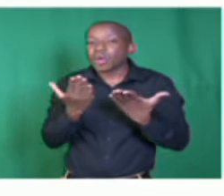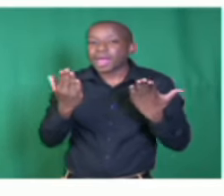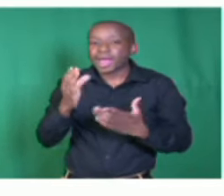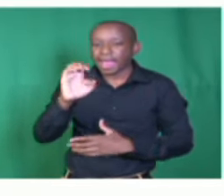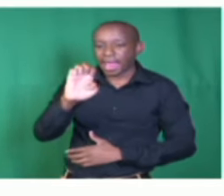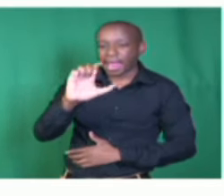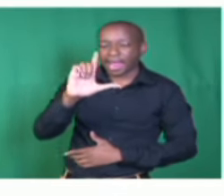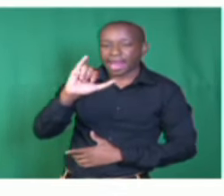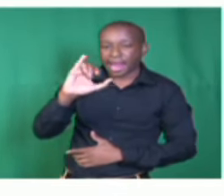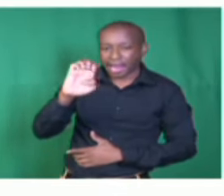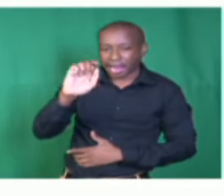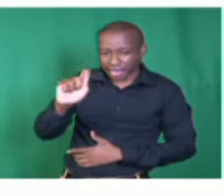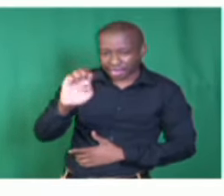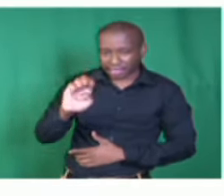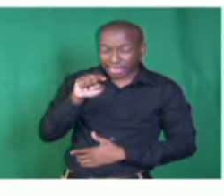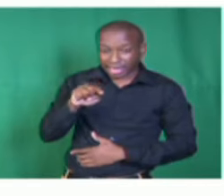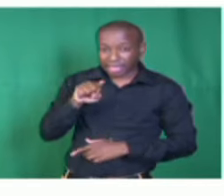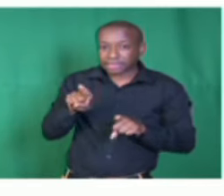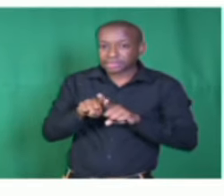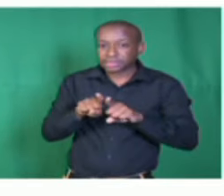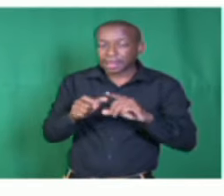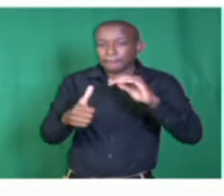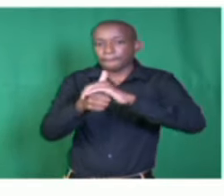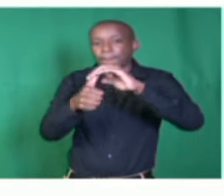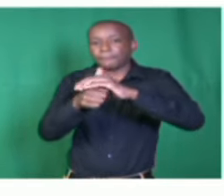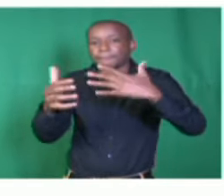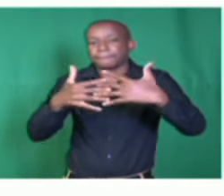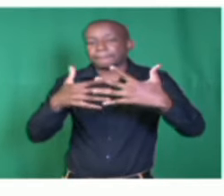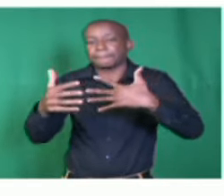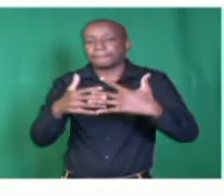was the upper class.